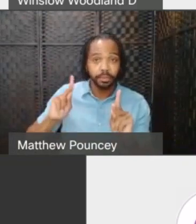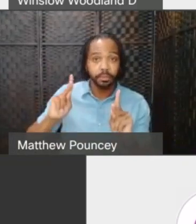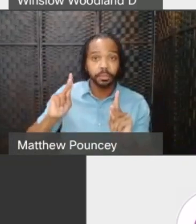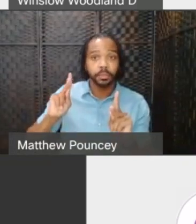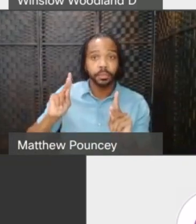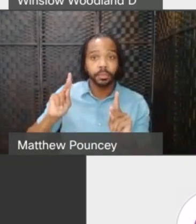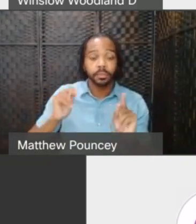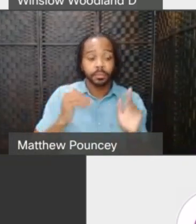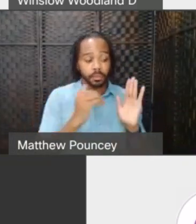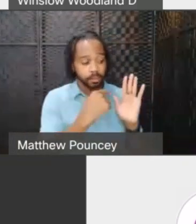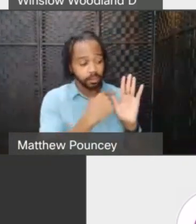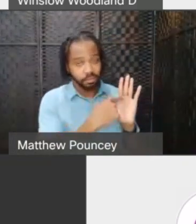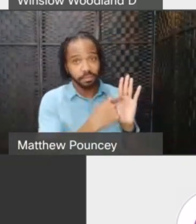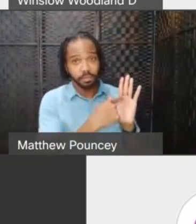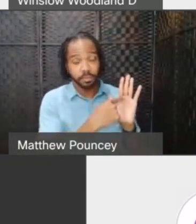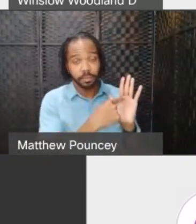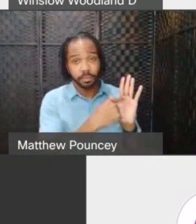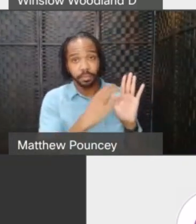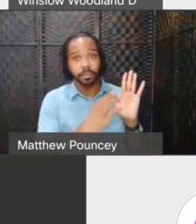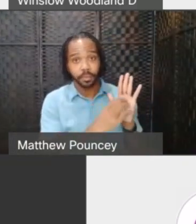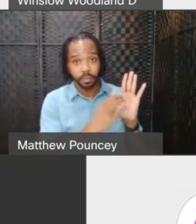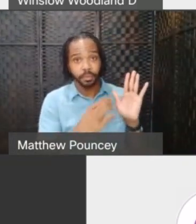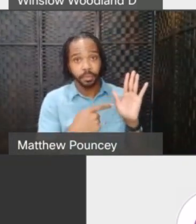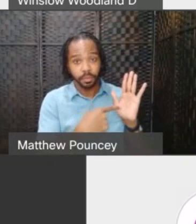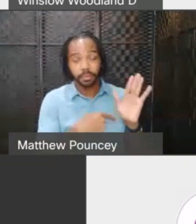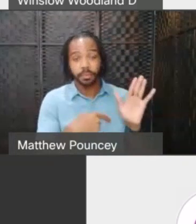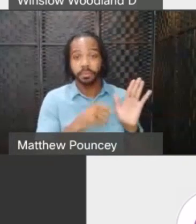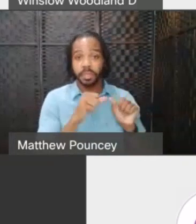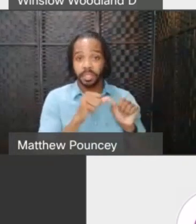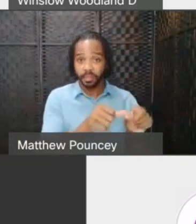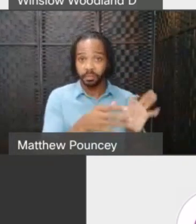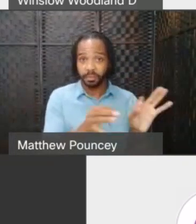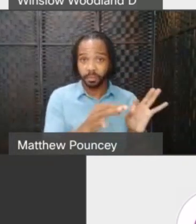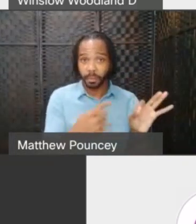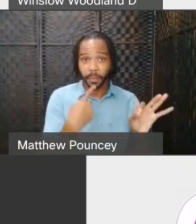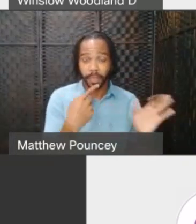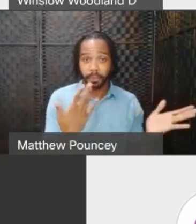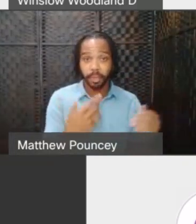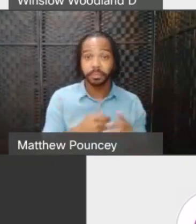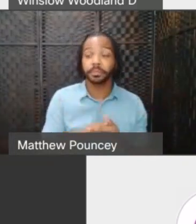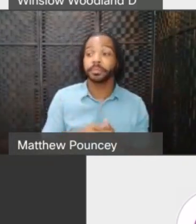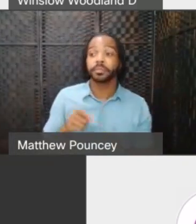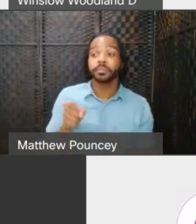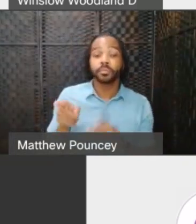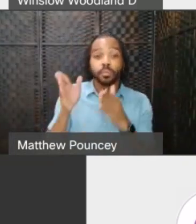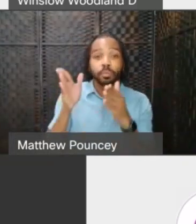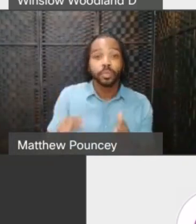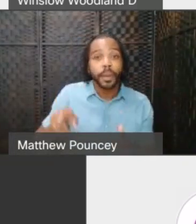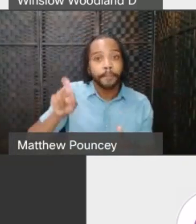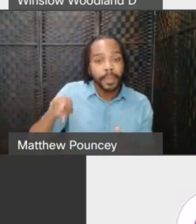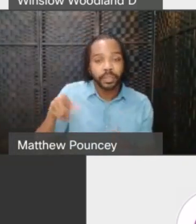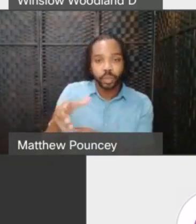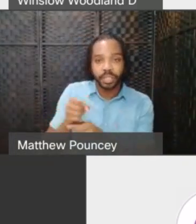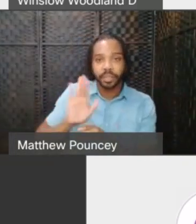And then it continues on that they must have received their first dose of